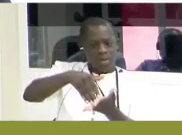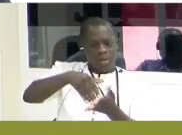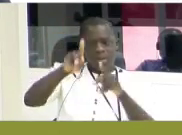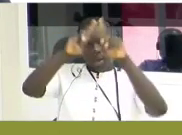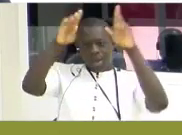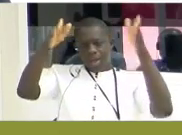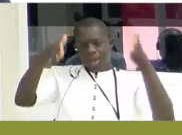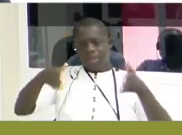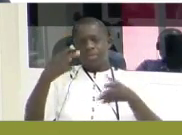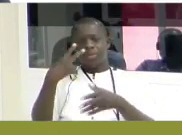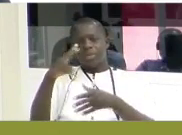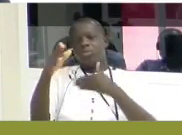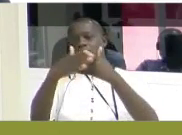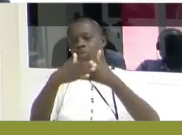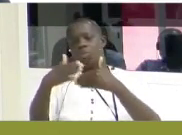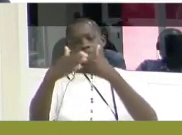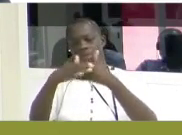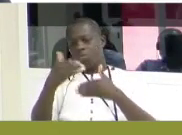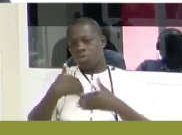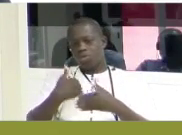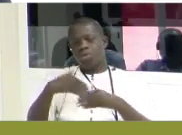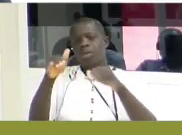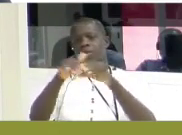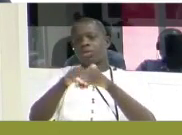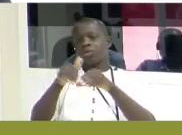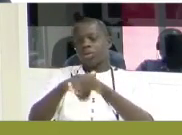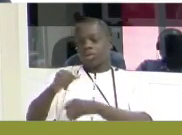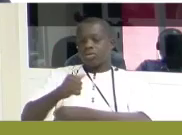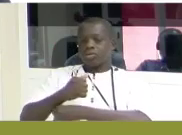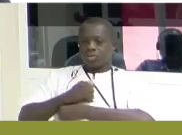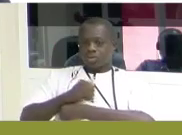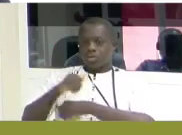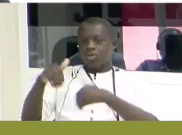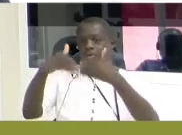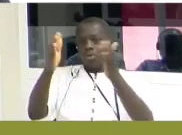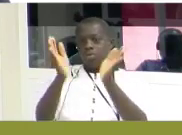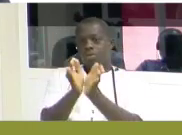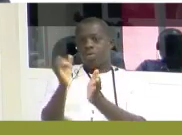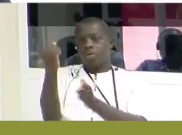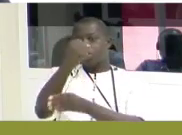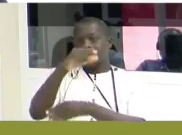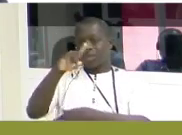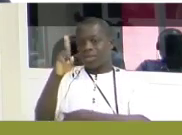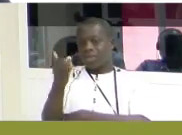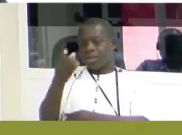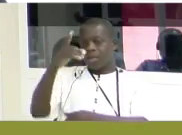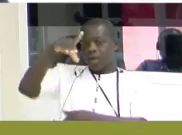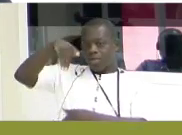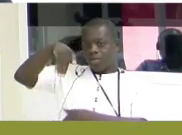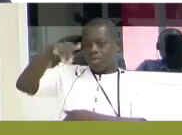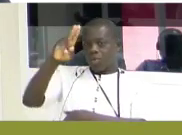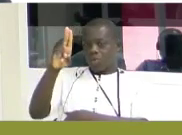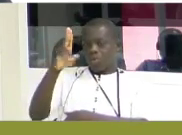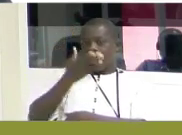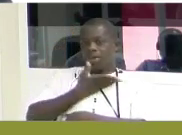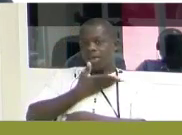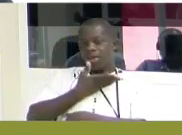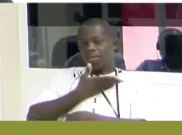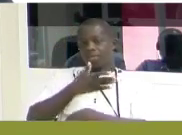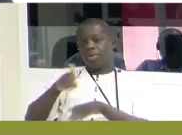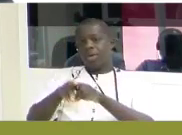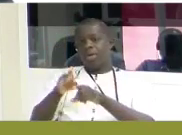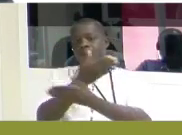saw a lot of people, including security officers, because the GPU, they printed some T-shirts which bears Deda's